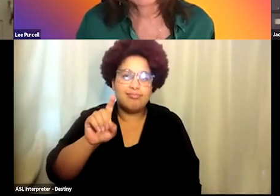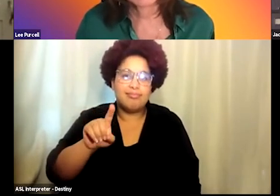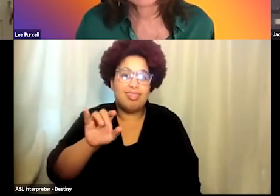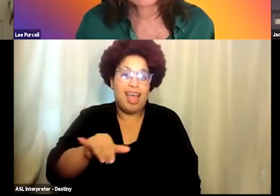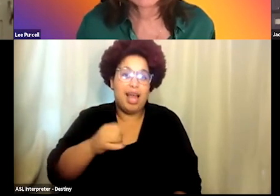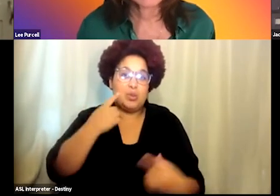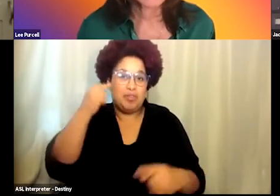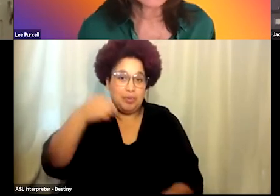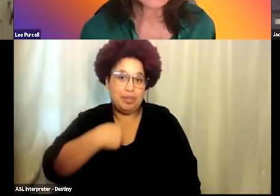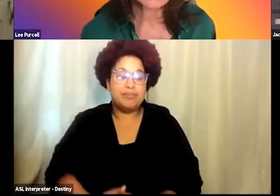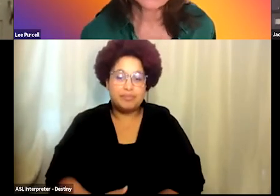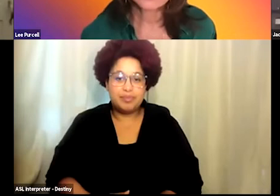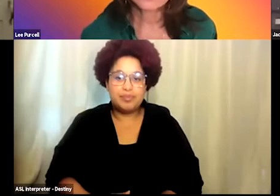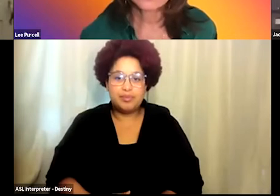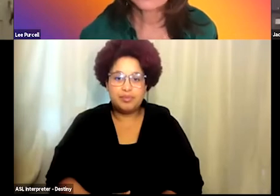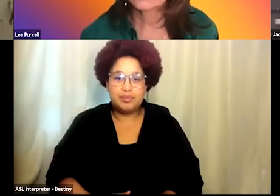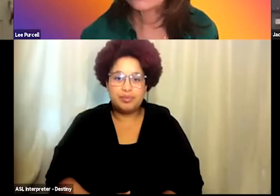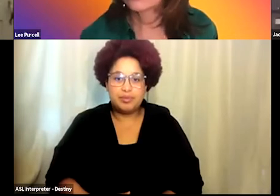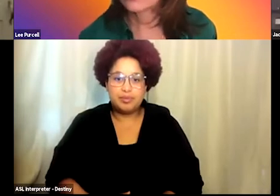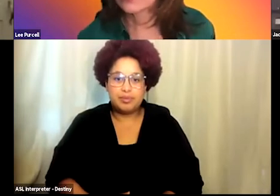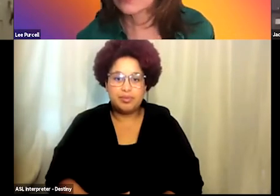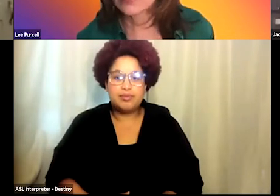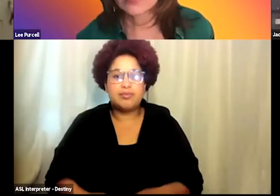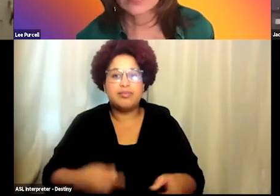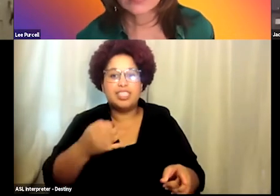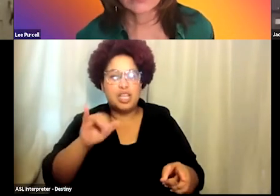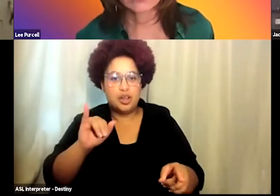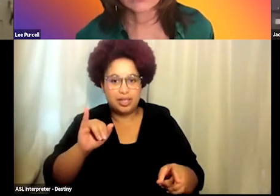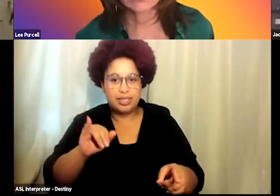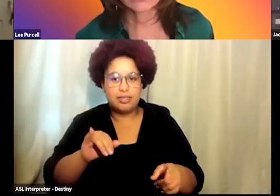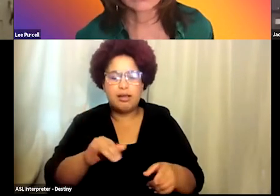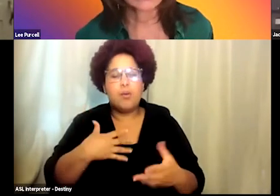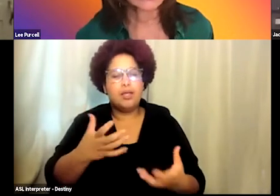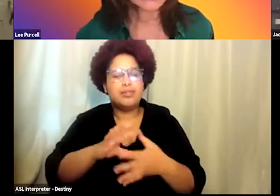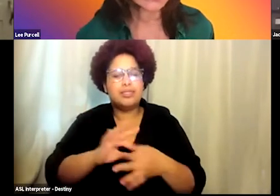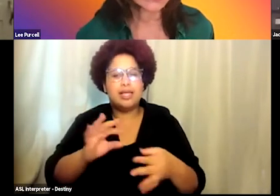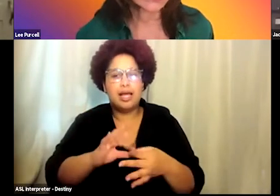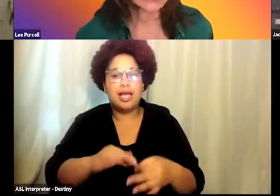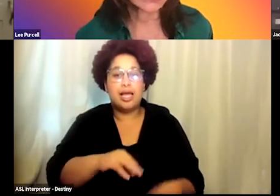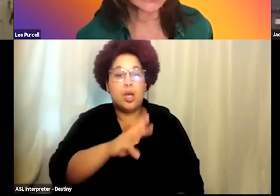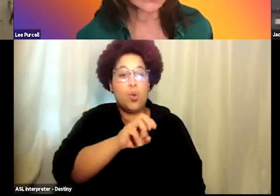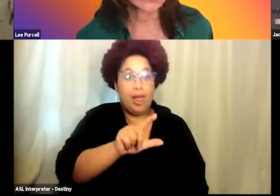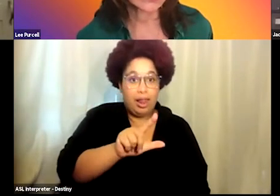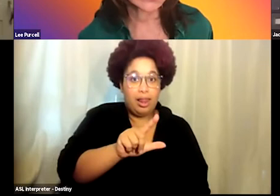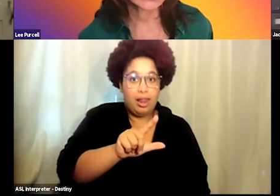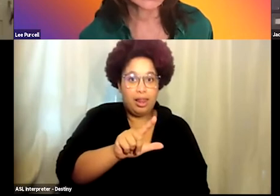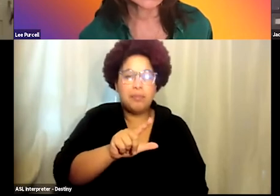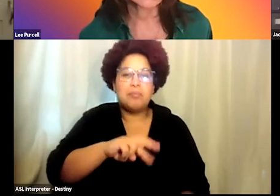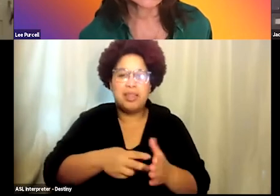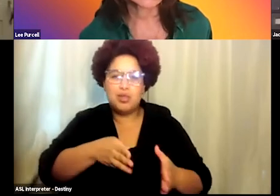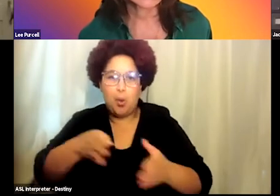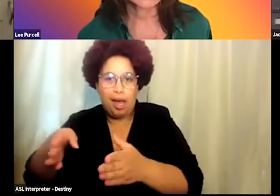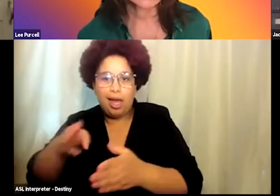Anybody That's good. else? When I'd like to say that where there's a will, there's a way. And that's what